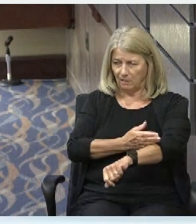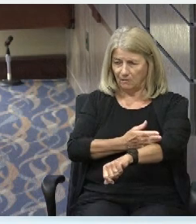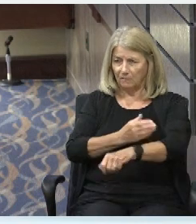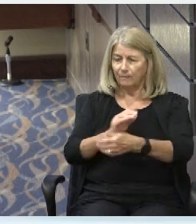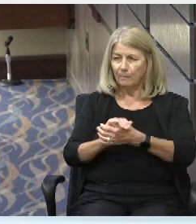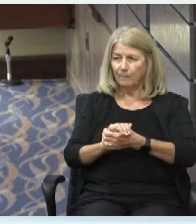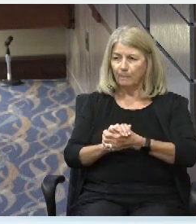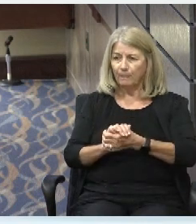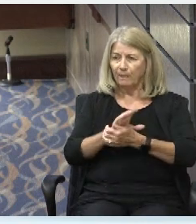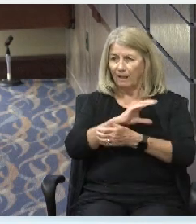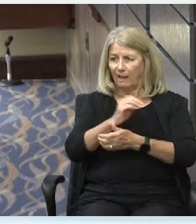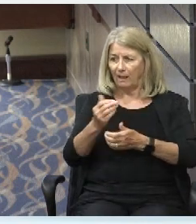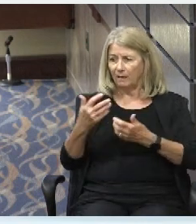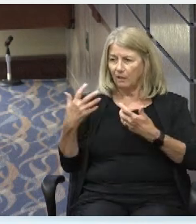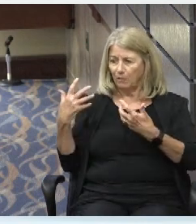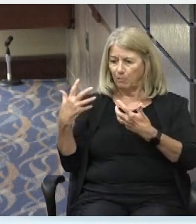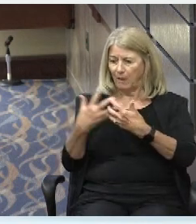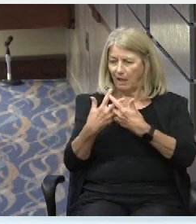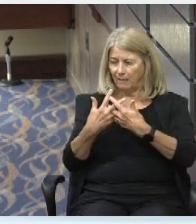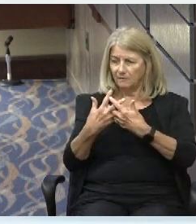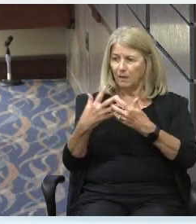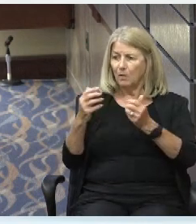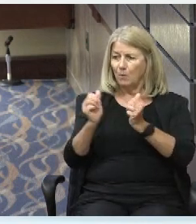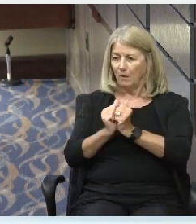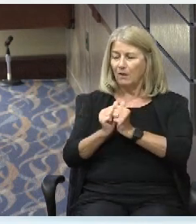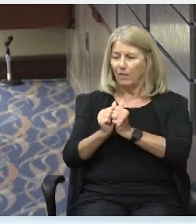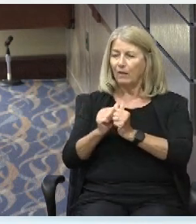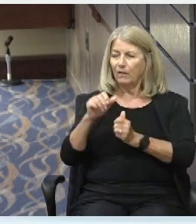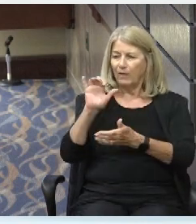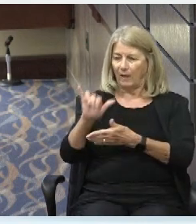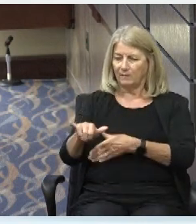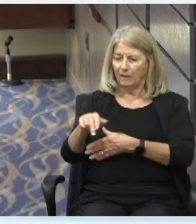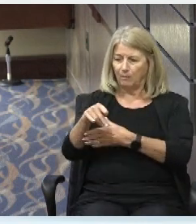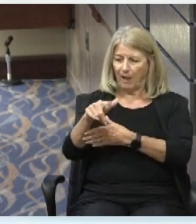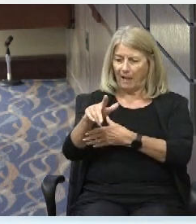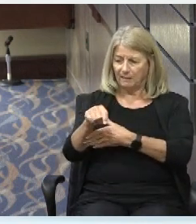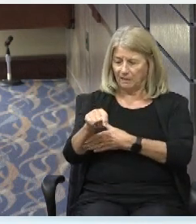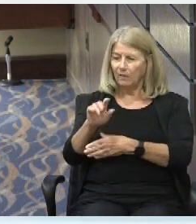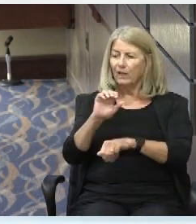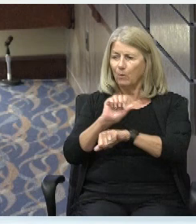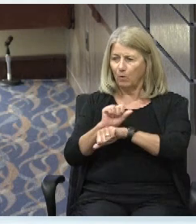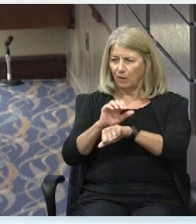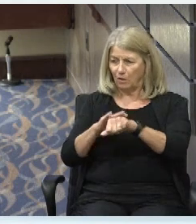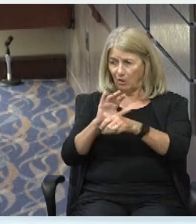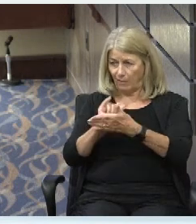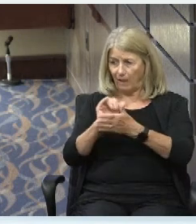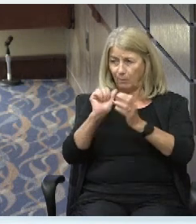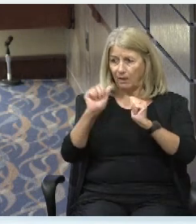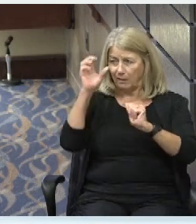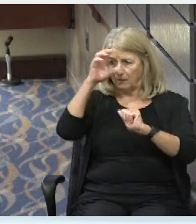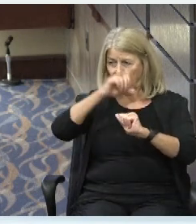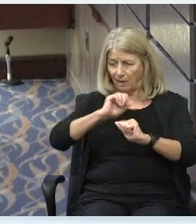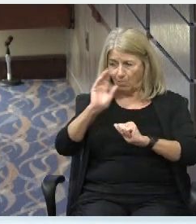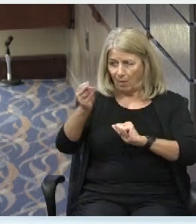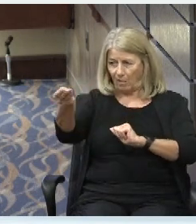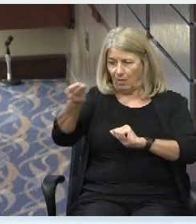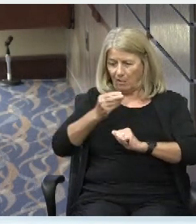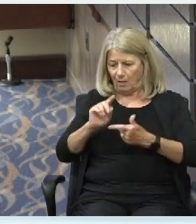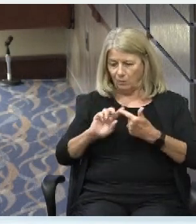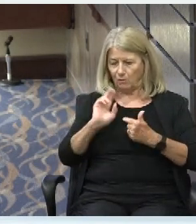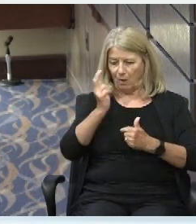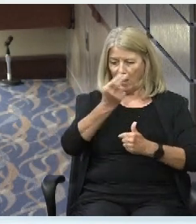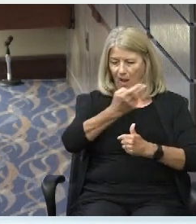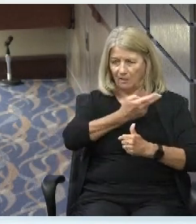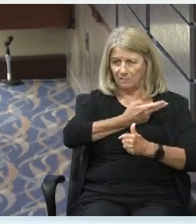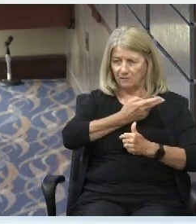in compliance with the approved preliminary plat. They are working on that, and we do anticipate that they'll be submitting that to us.